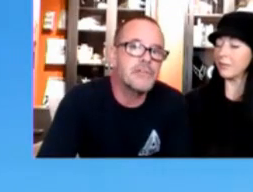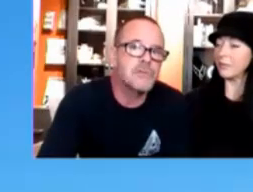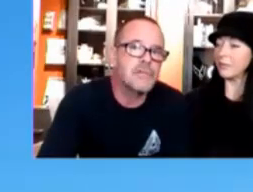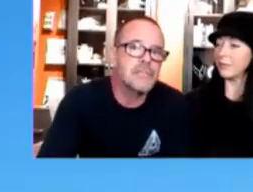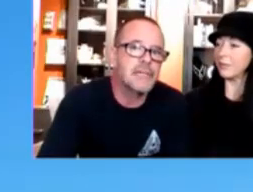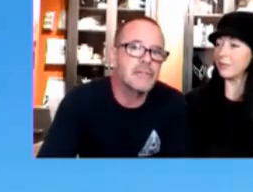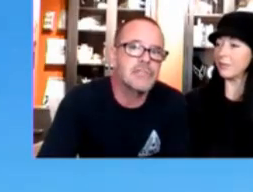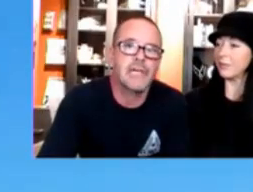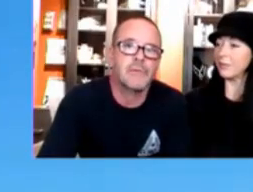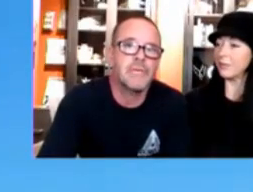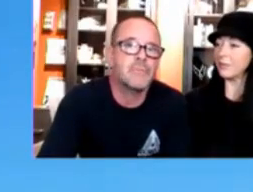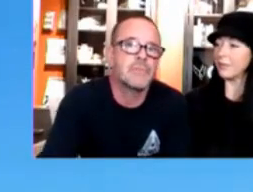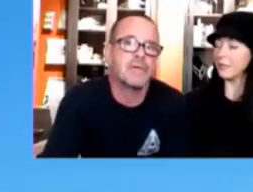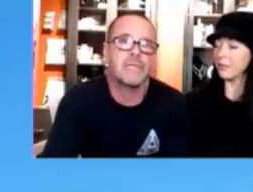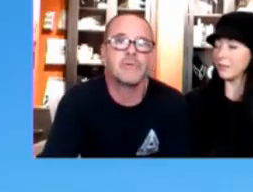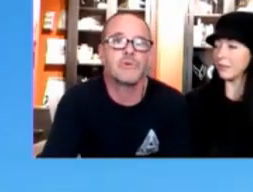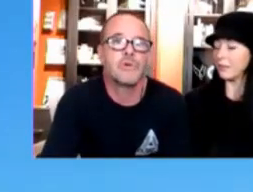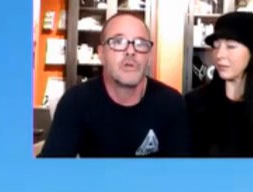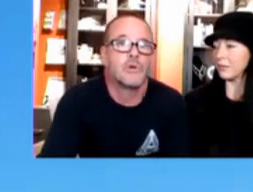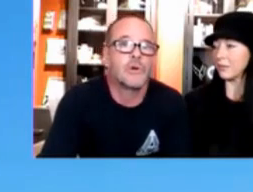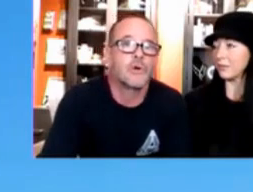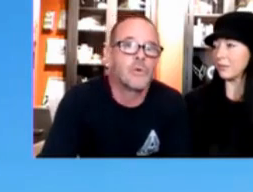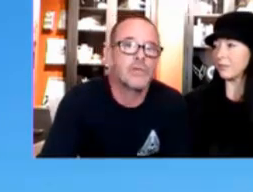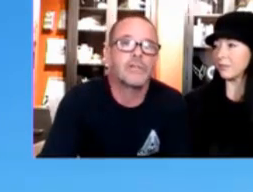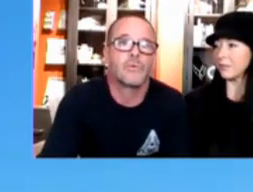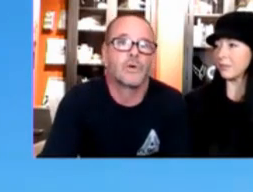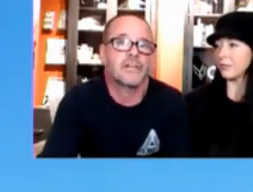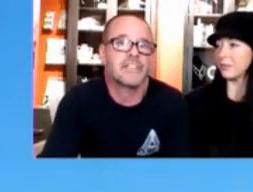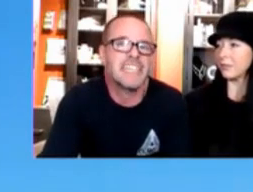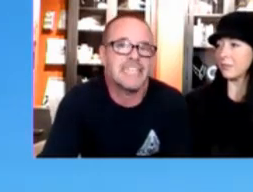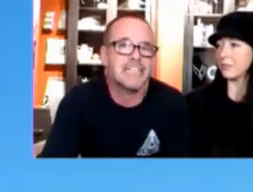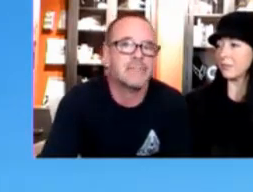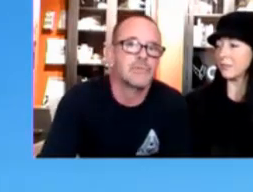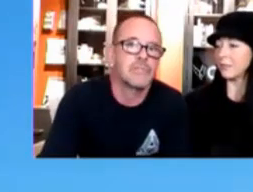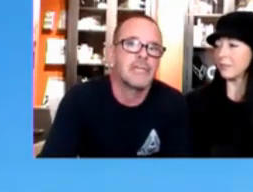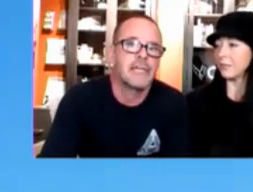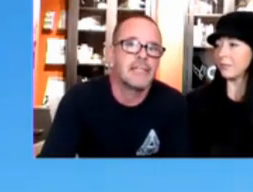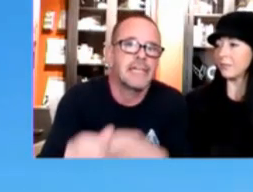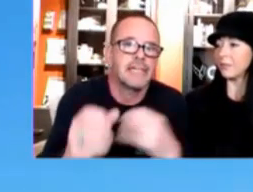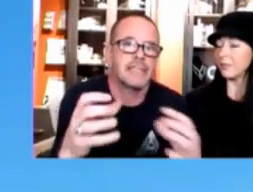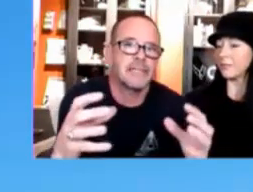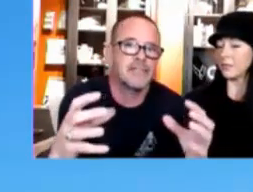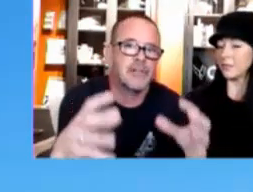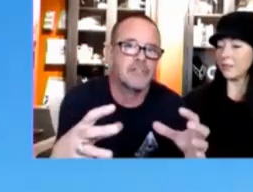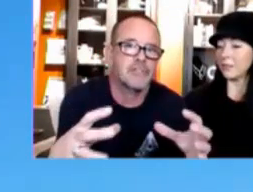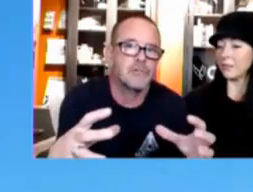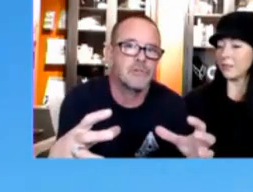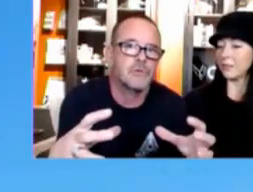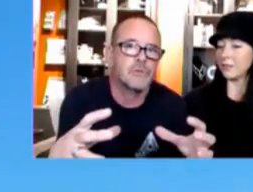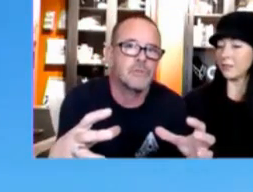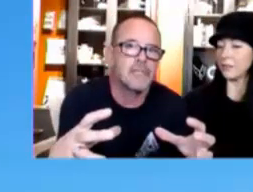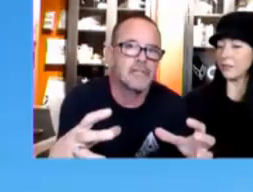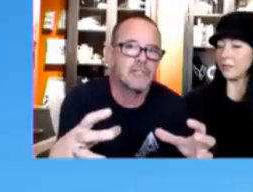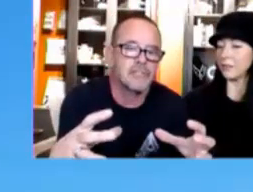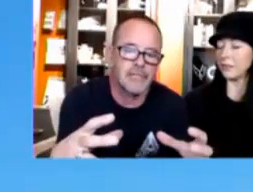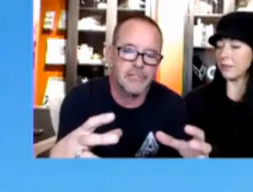is interesting, just like people maybe who go to work or work on a team, or they start to